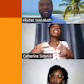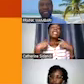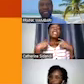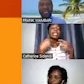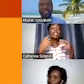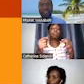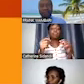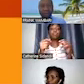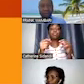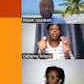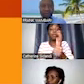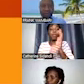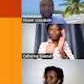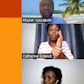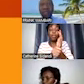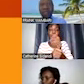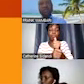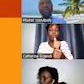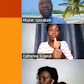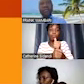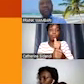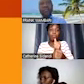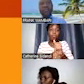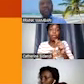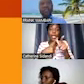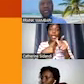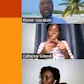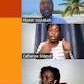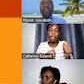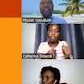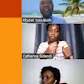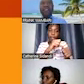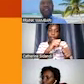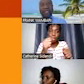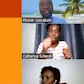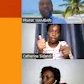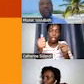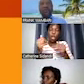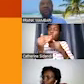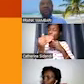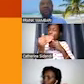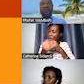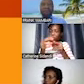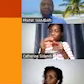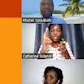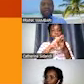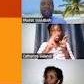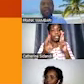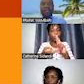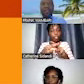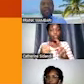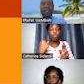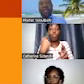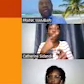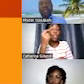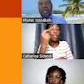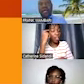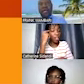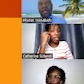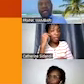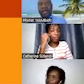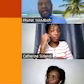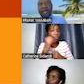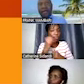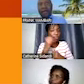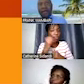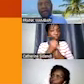crisis. Lots of close relatives that you know of. I would like